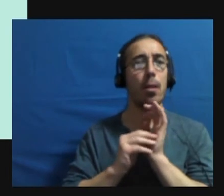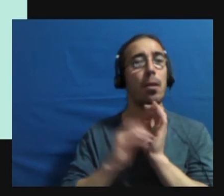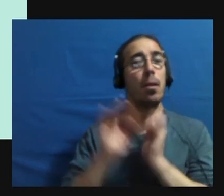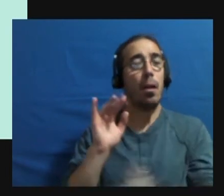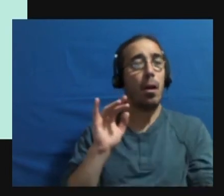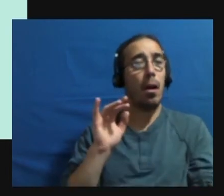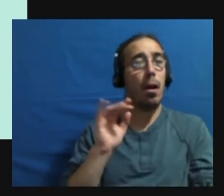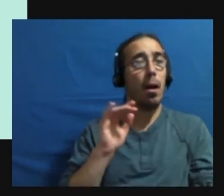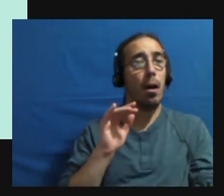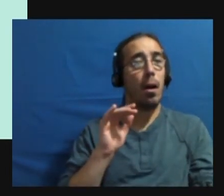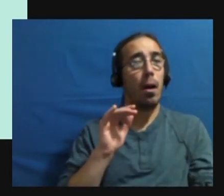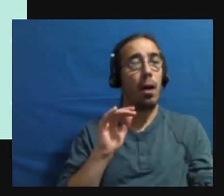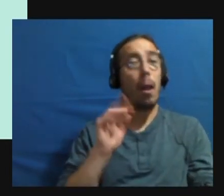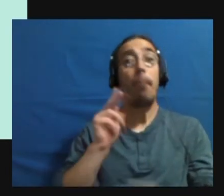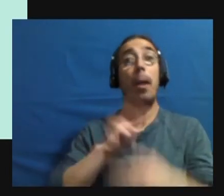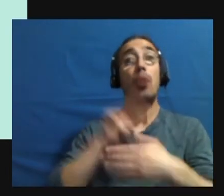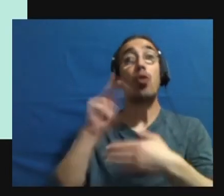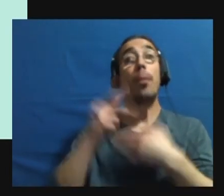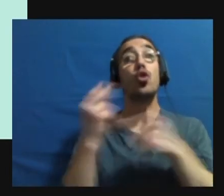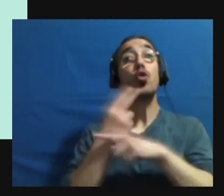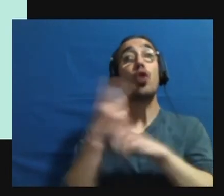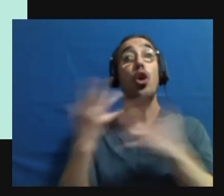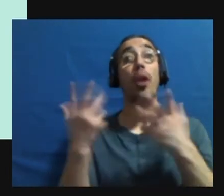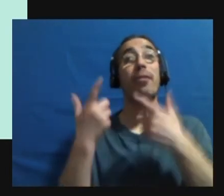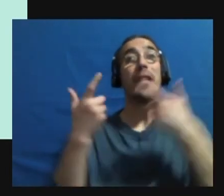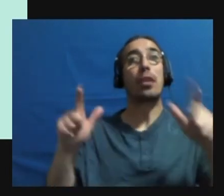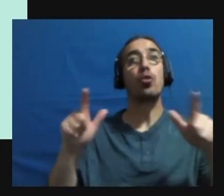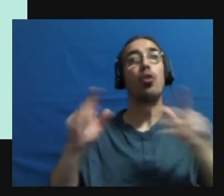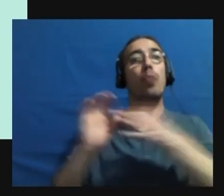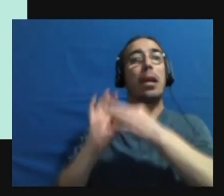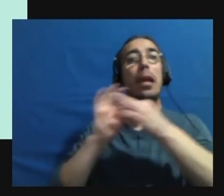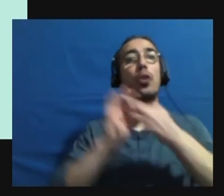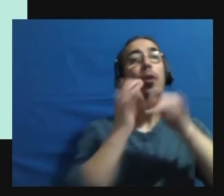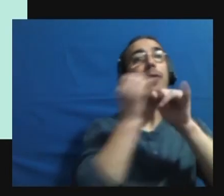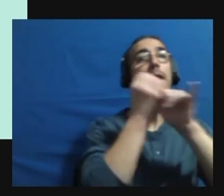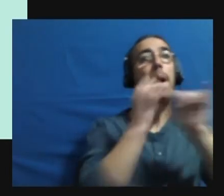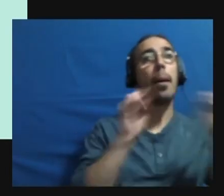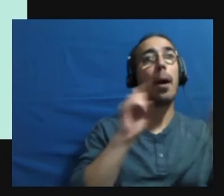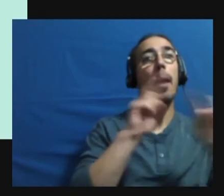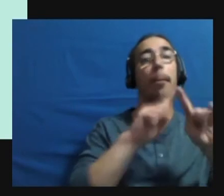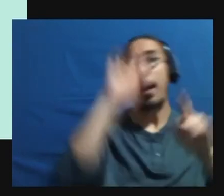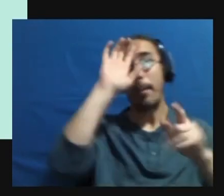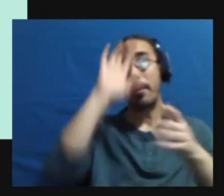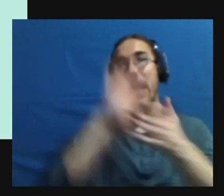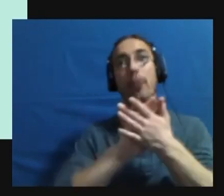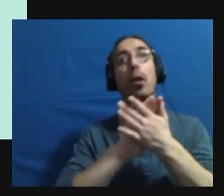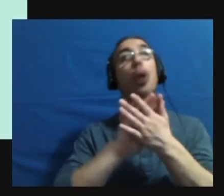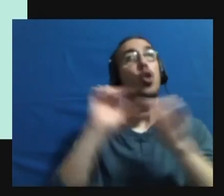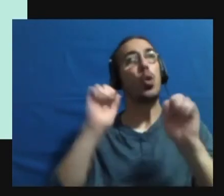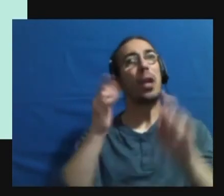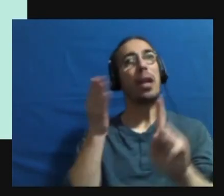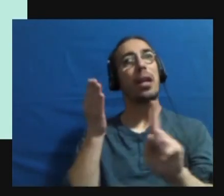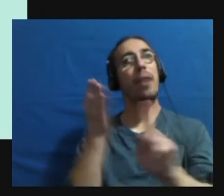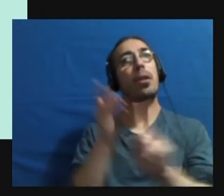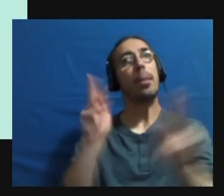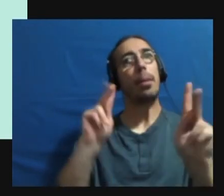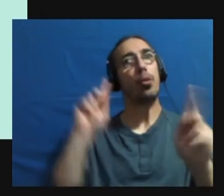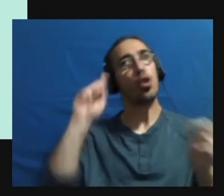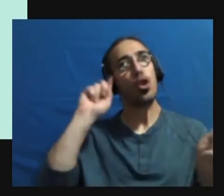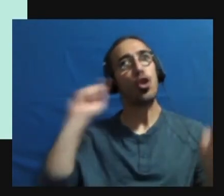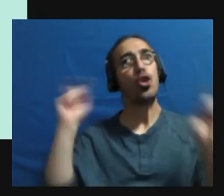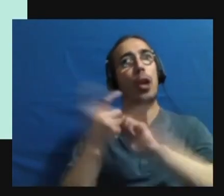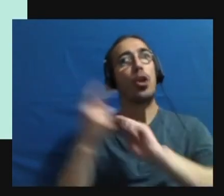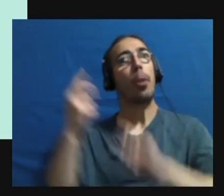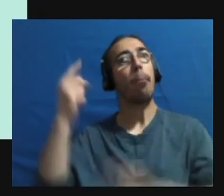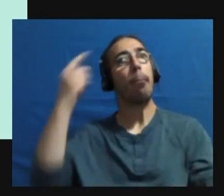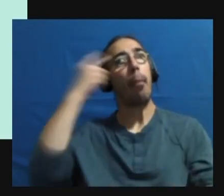My program uses a lot of language around independence, but I believe minds can be changed. In addition to just sharing this